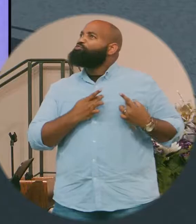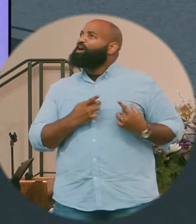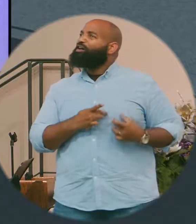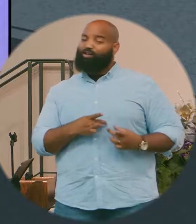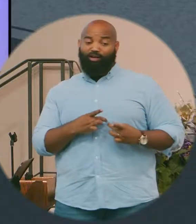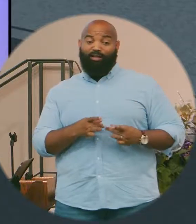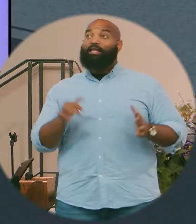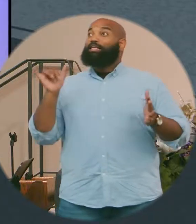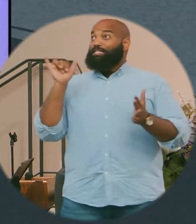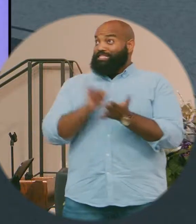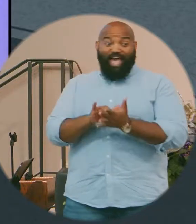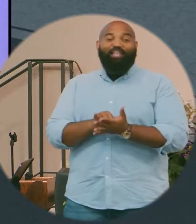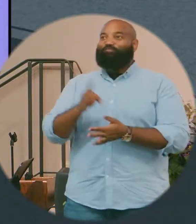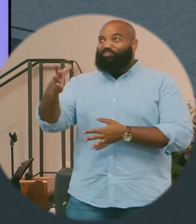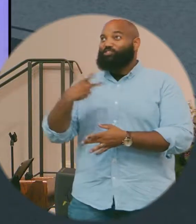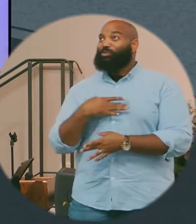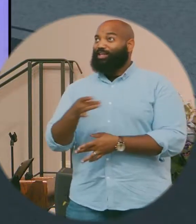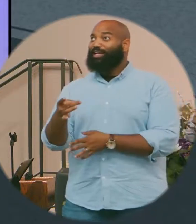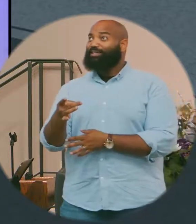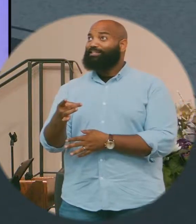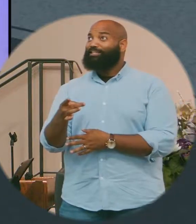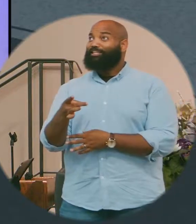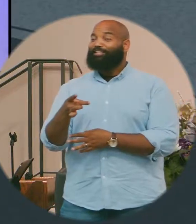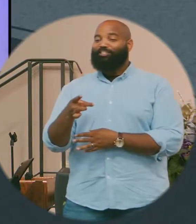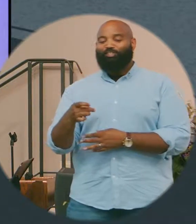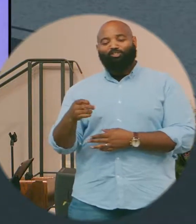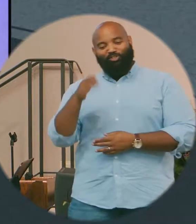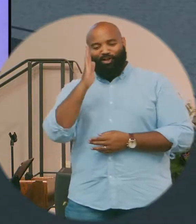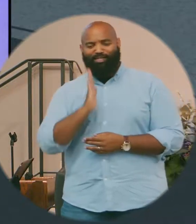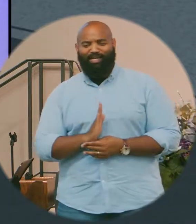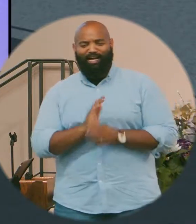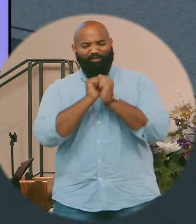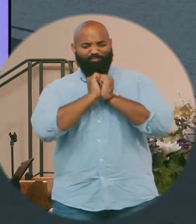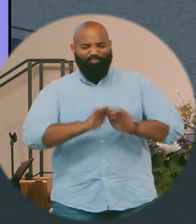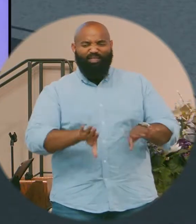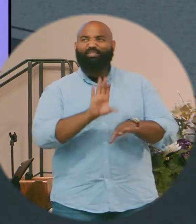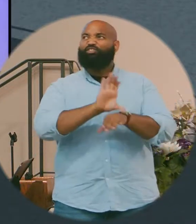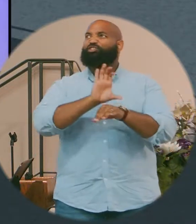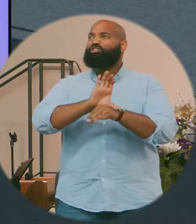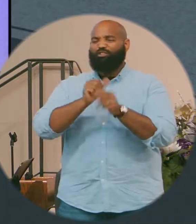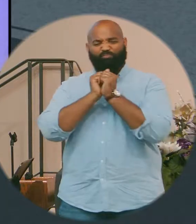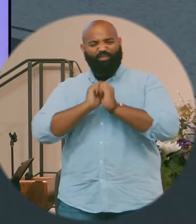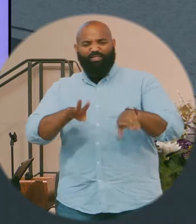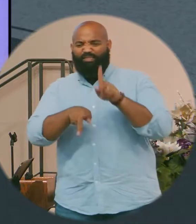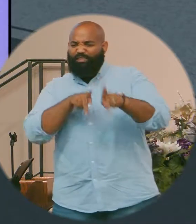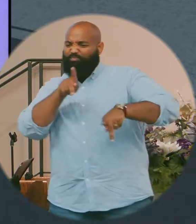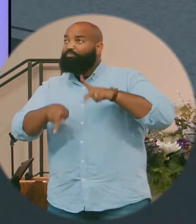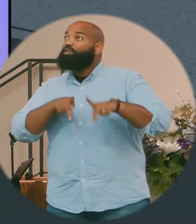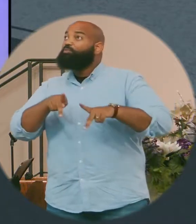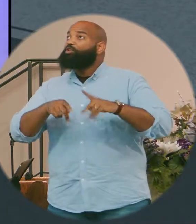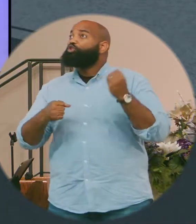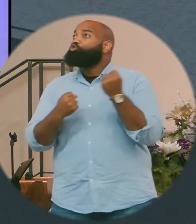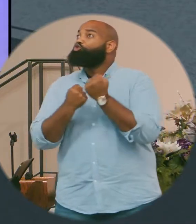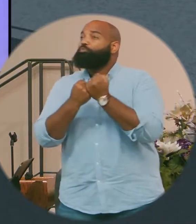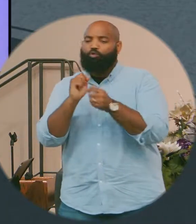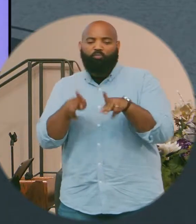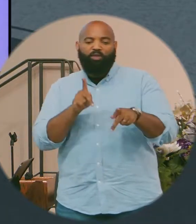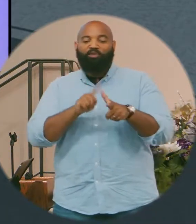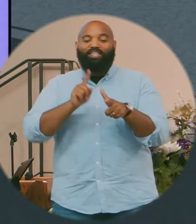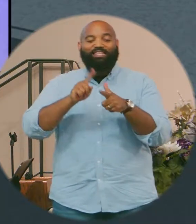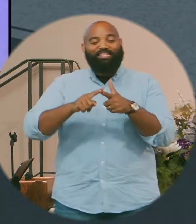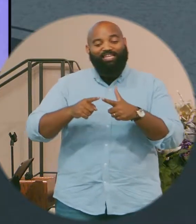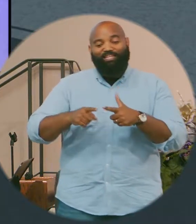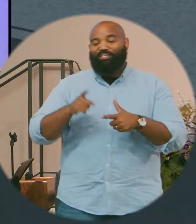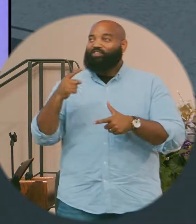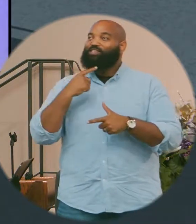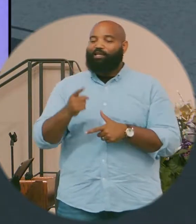not despise. Do good to Zion in your good pleasure. Build up the walls of Jerusalem. Then you will delight in